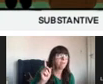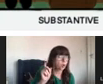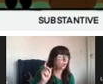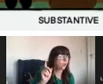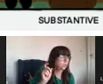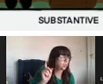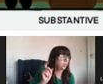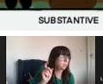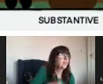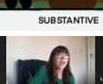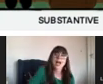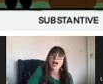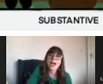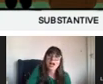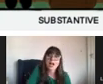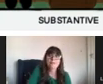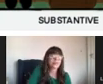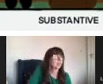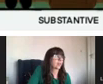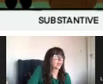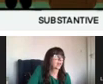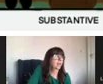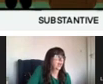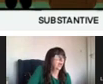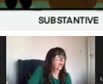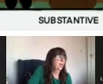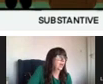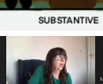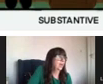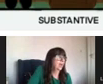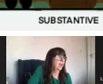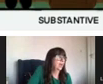we say, borrowed them. And